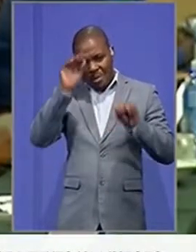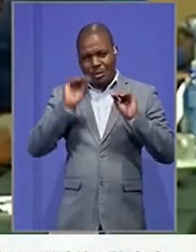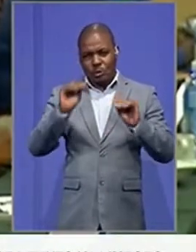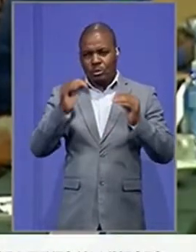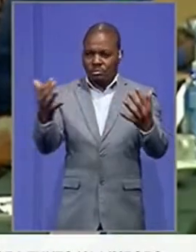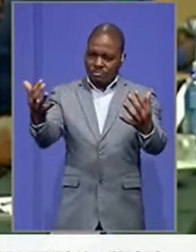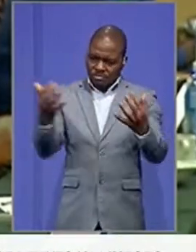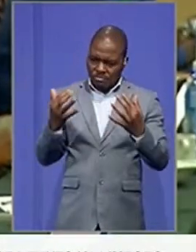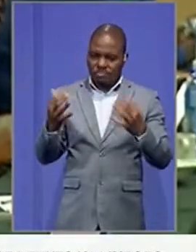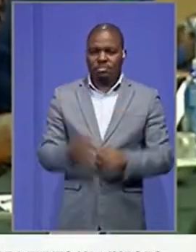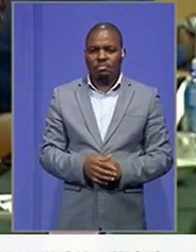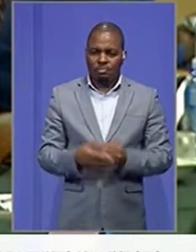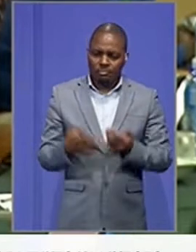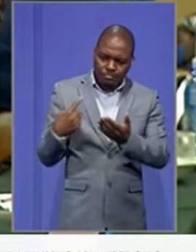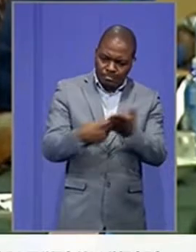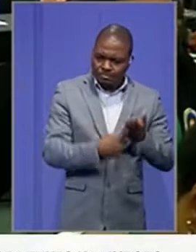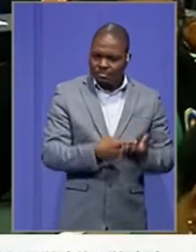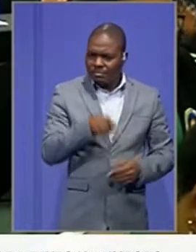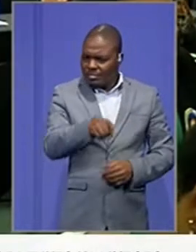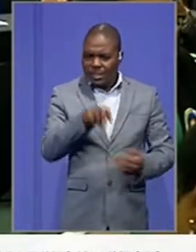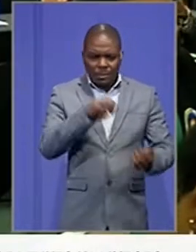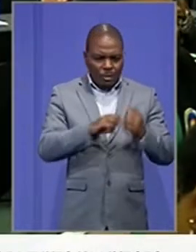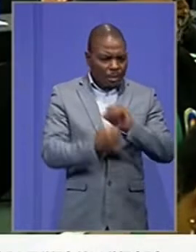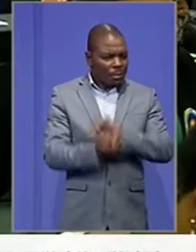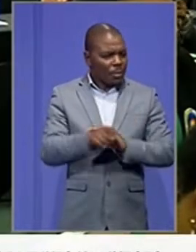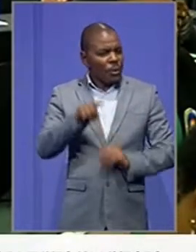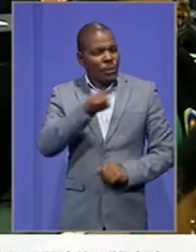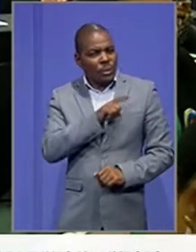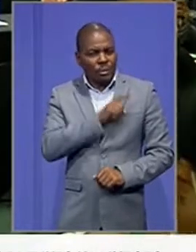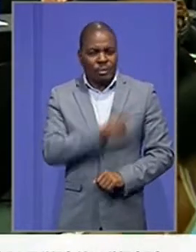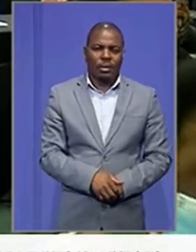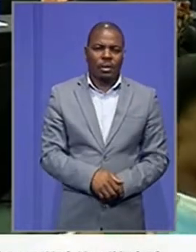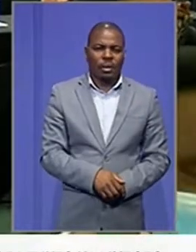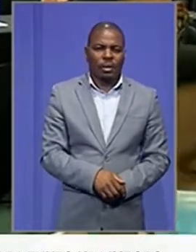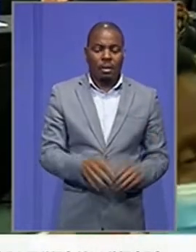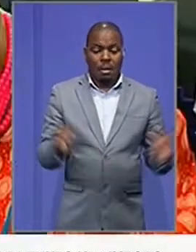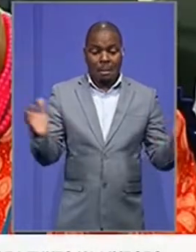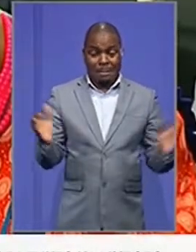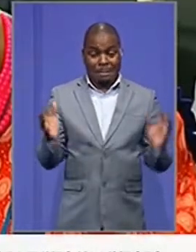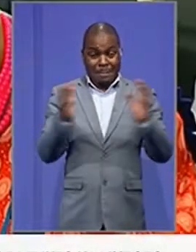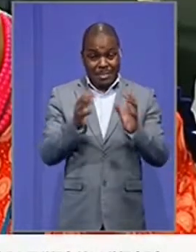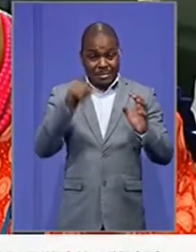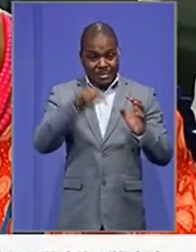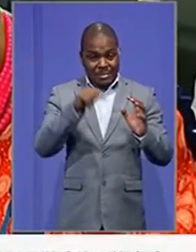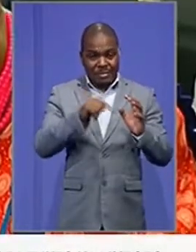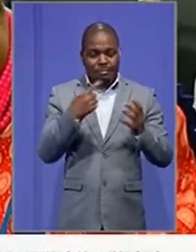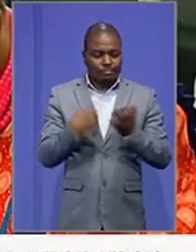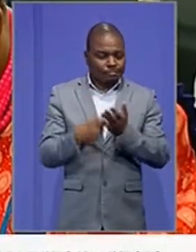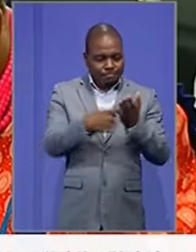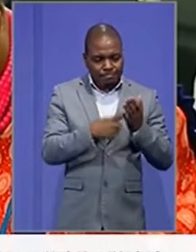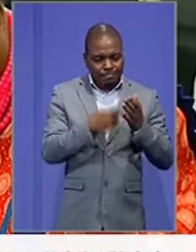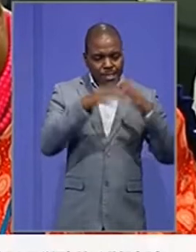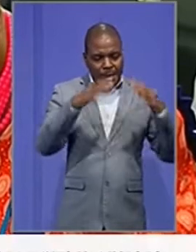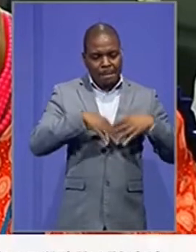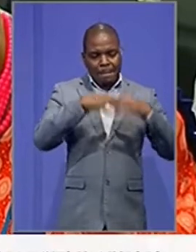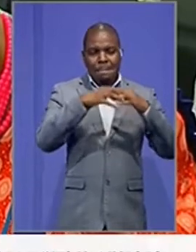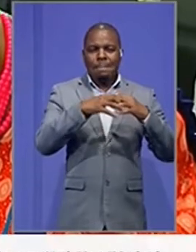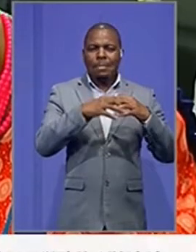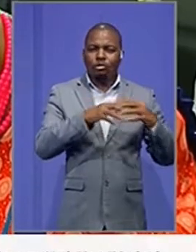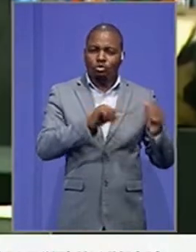go ahlaahla mangwe a mabaka ao a ka hlolago mathata ka profenseng. Kopano ye ya seboka e fihleletše leano la go tsena seemo